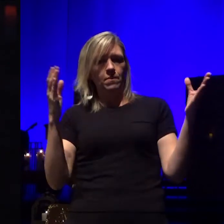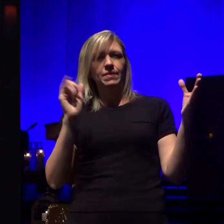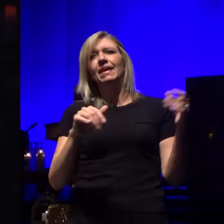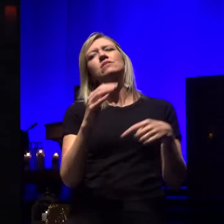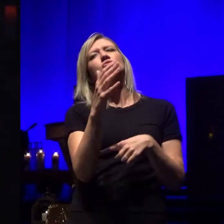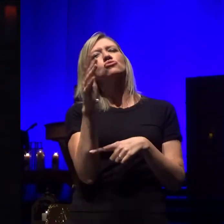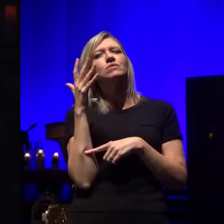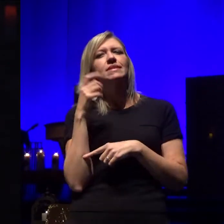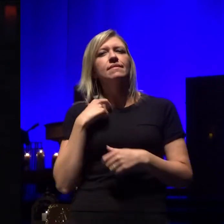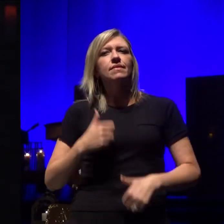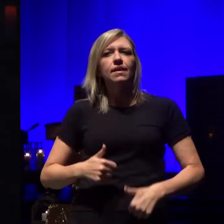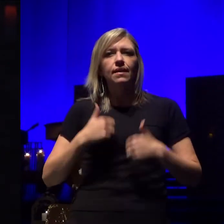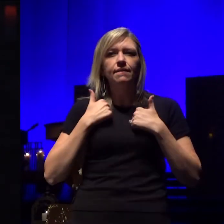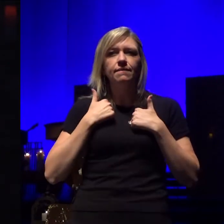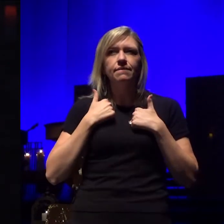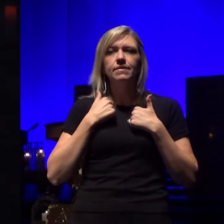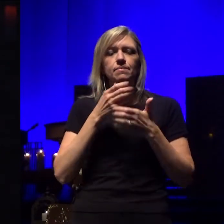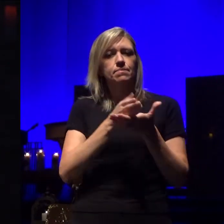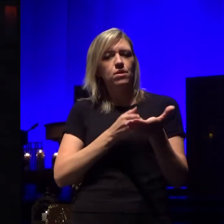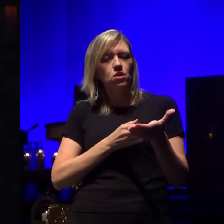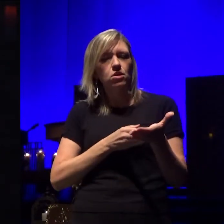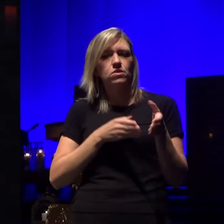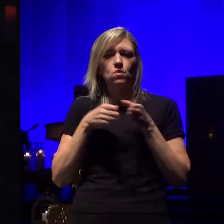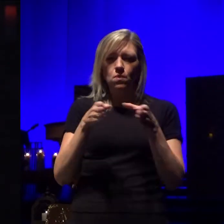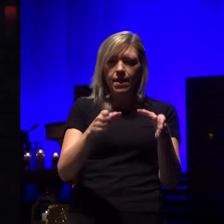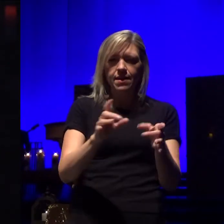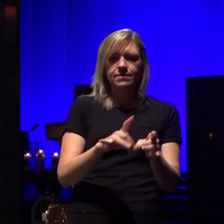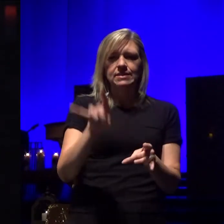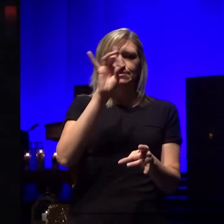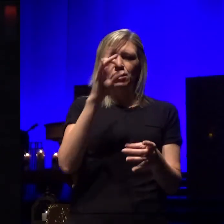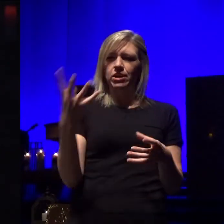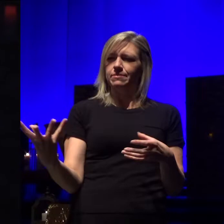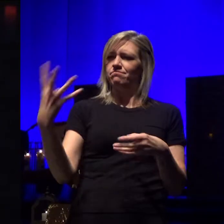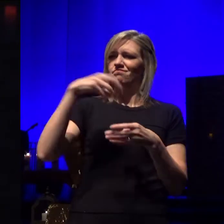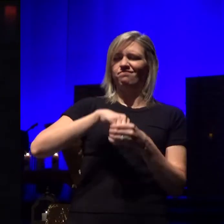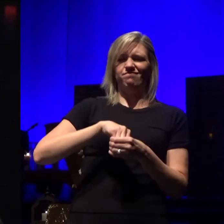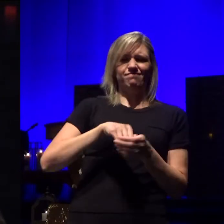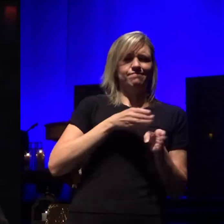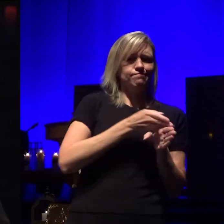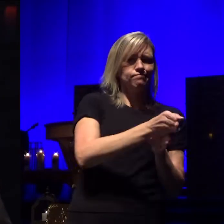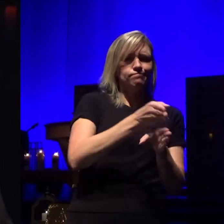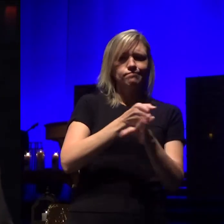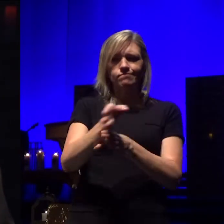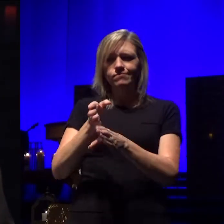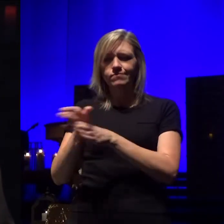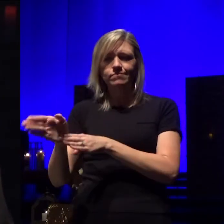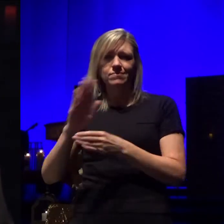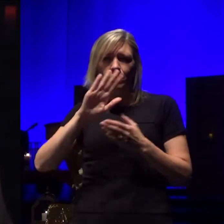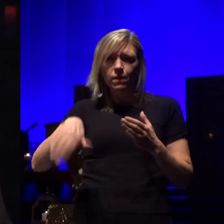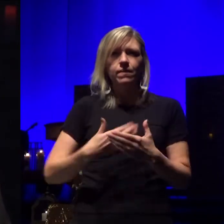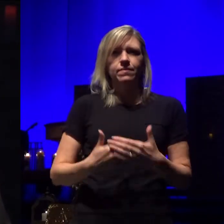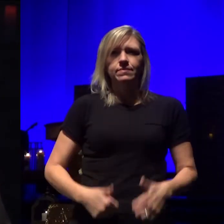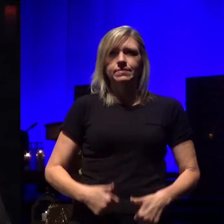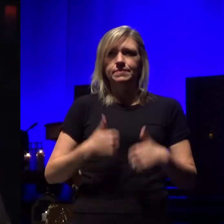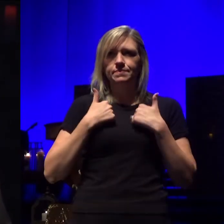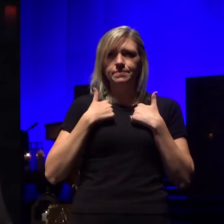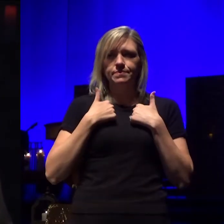a part of that tree of life, all a part of the way of spirit, integrating it into each area of our lives.